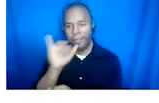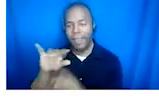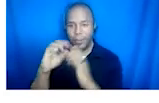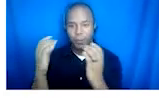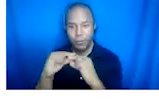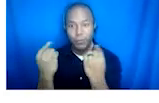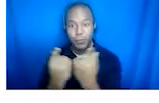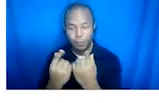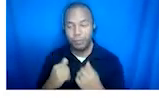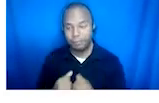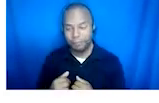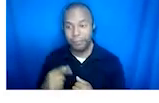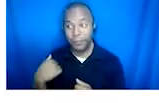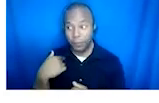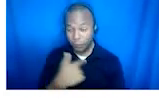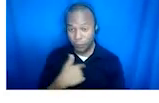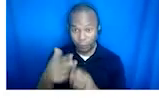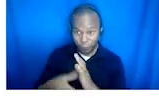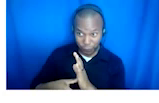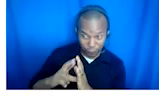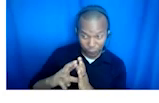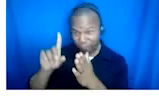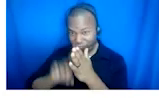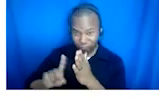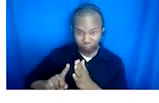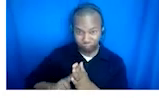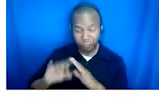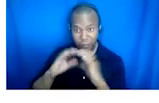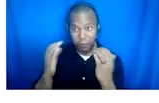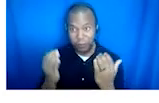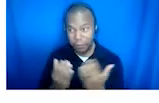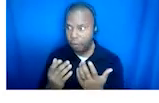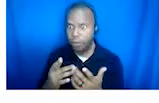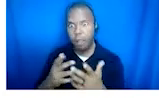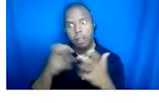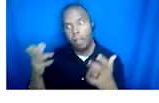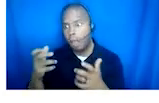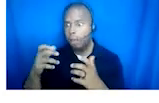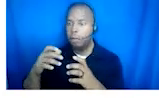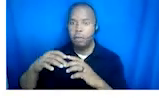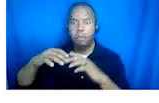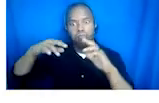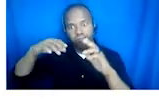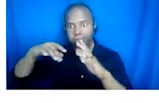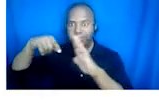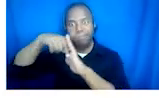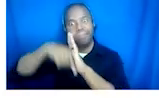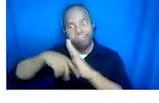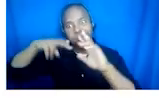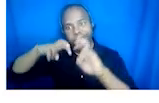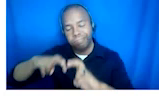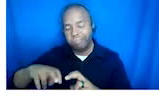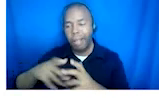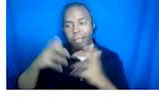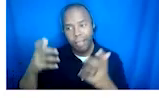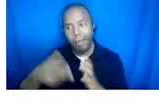we were reviewing courses, boy, it was laborious. And the ones that were